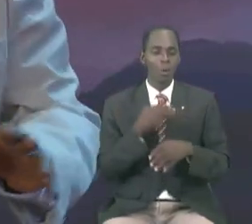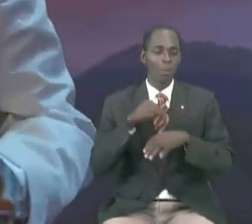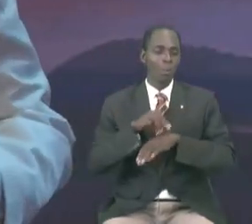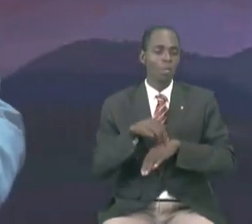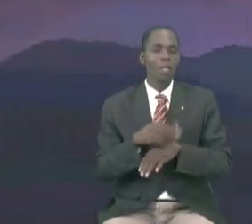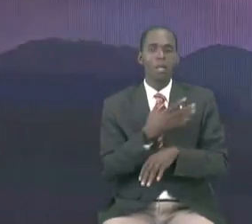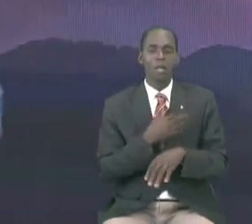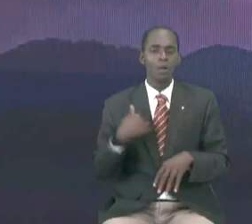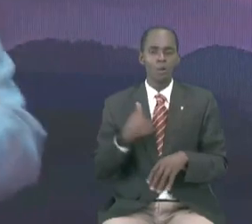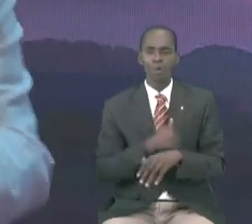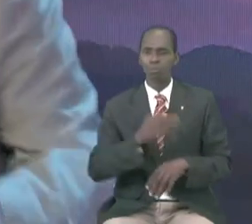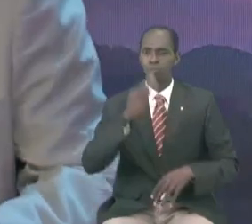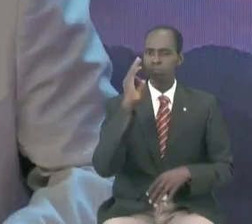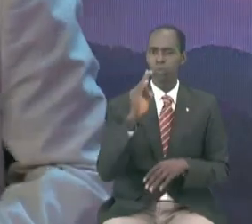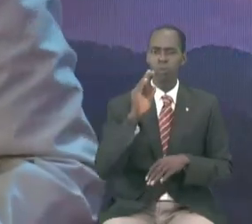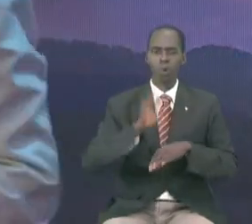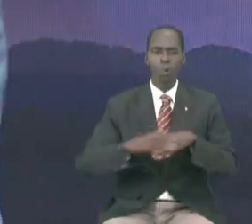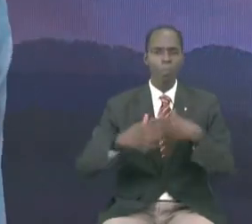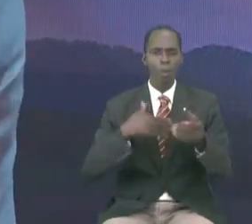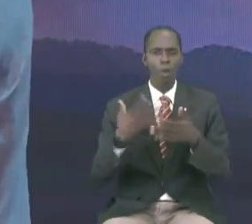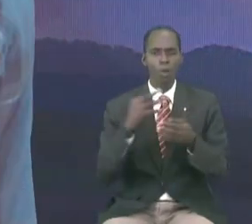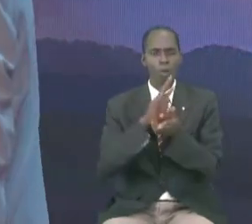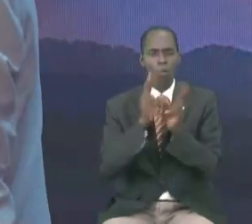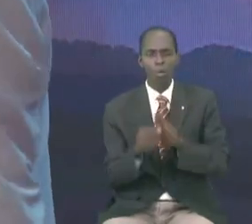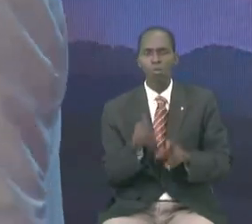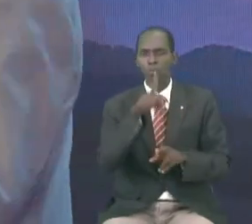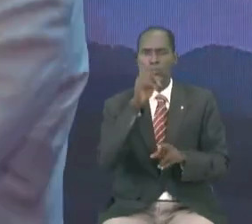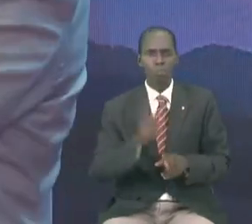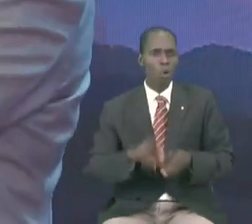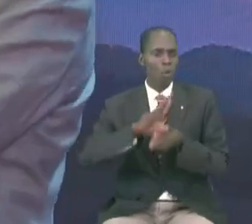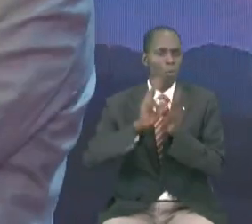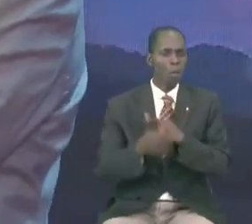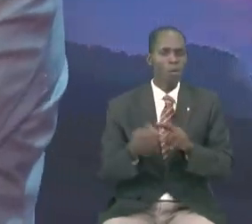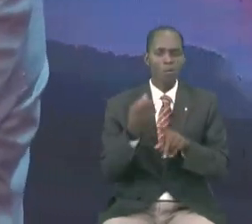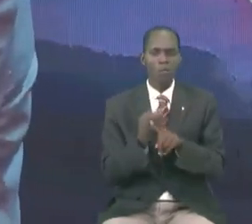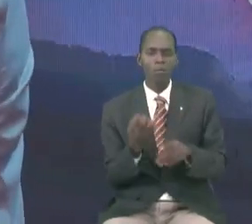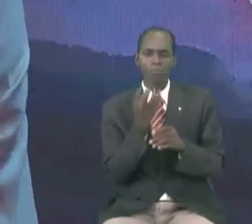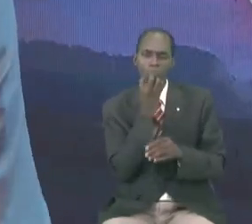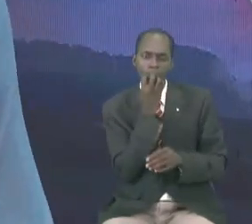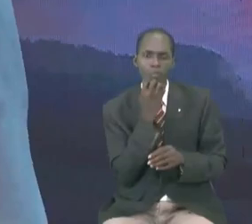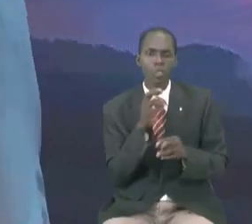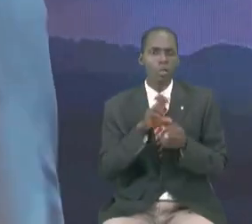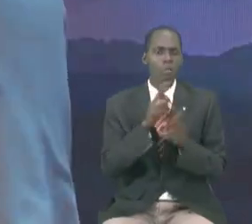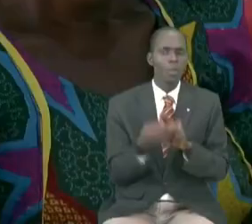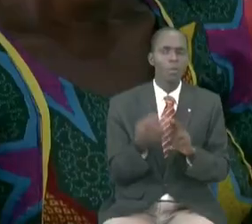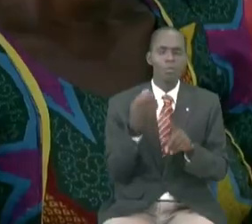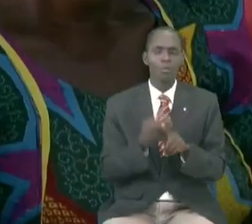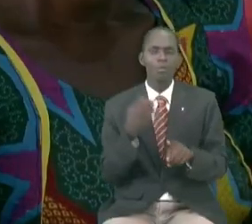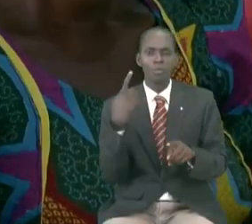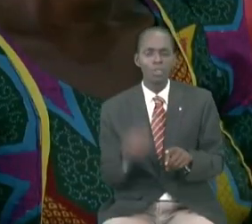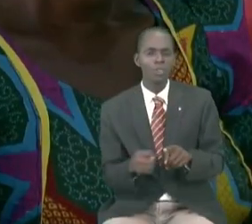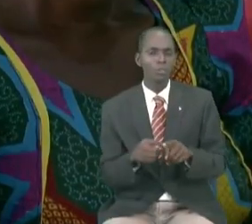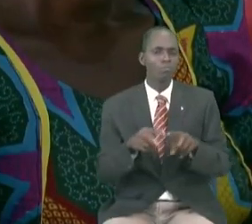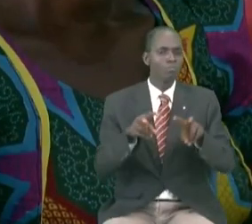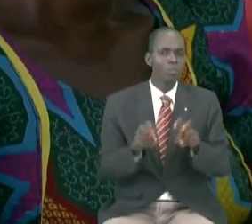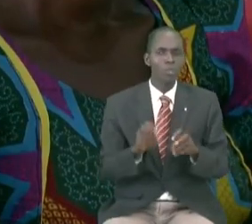kind of the avarice. Gathering, gathering, gathering. You don't know when you'll die. And the rich man says, come, pastor. I came to your